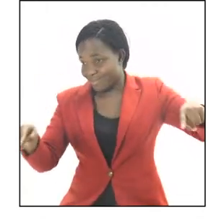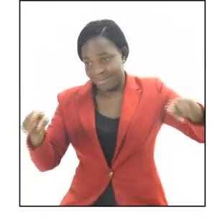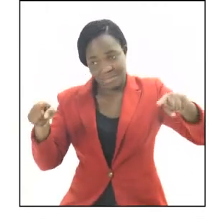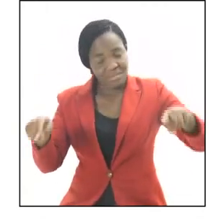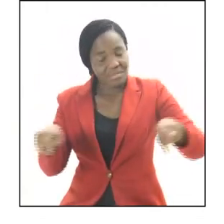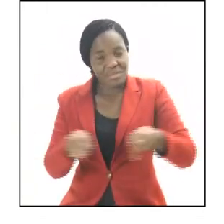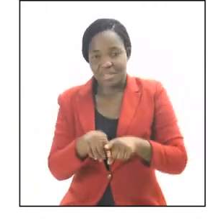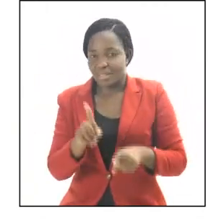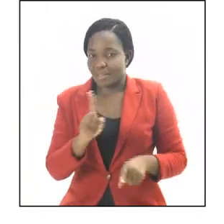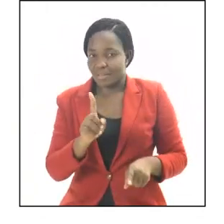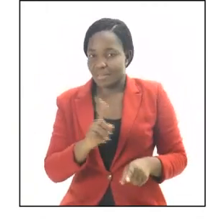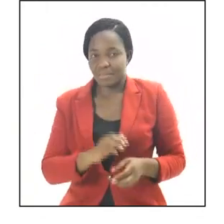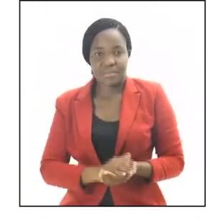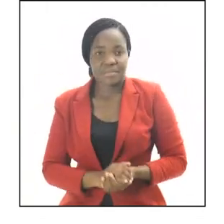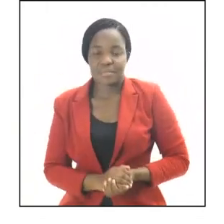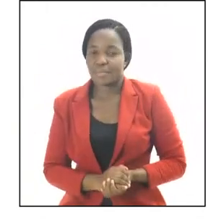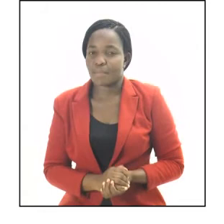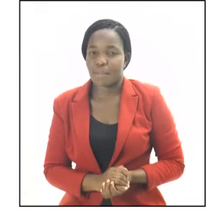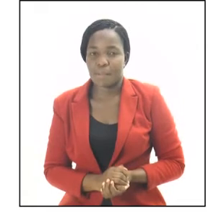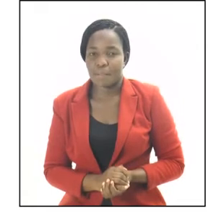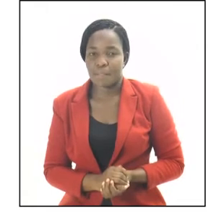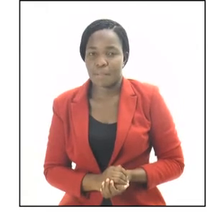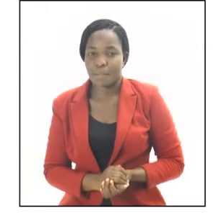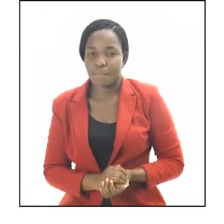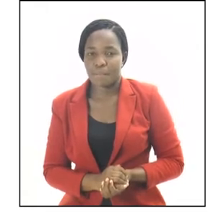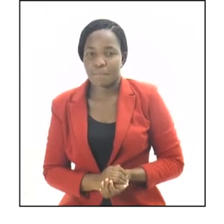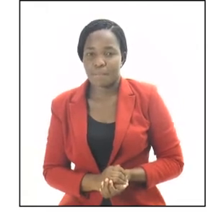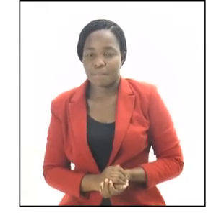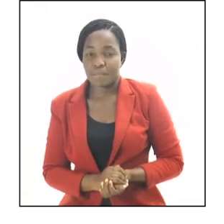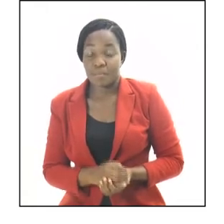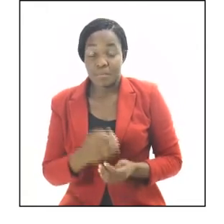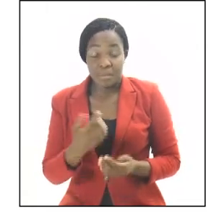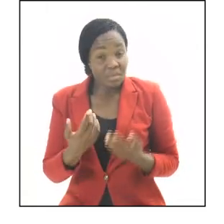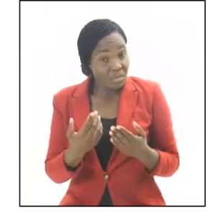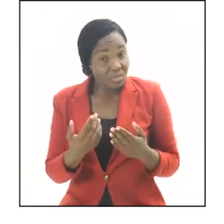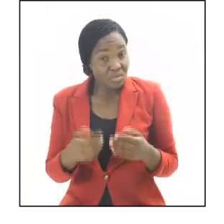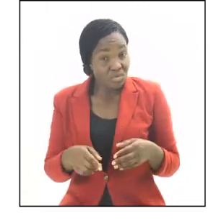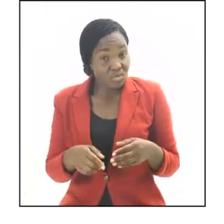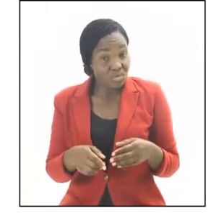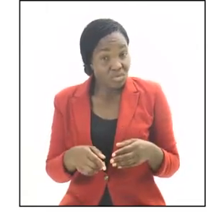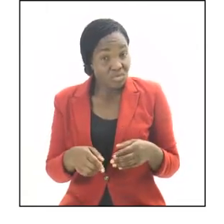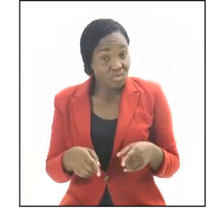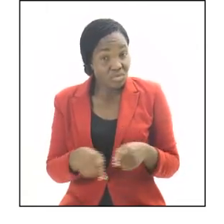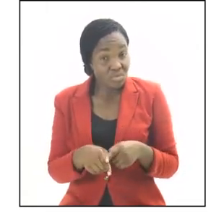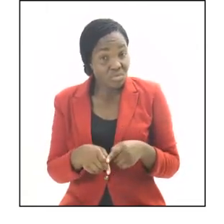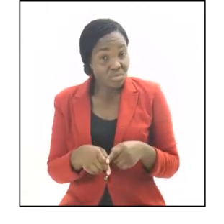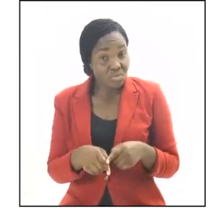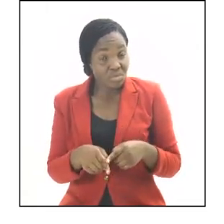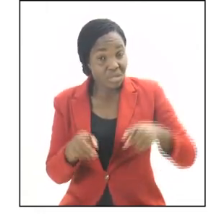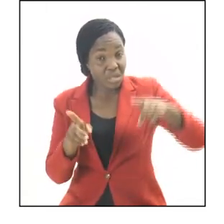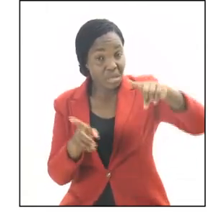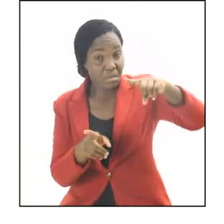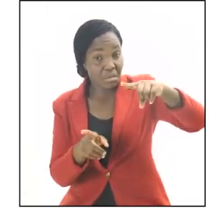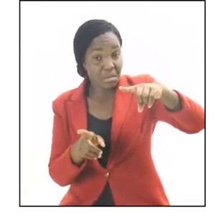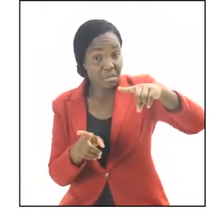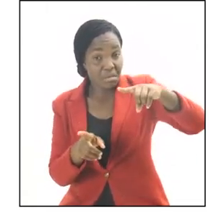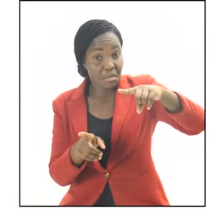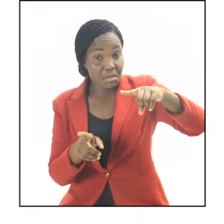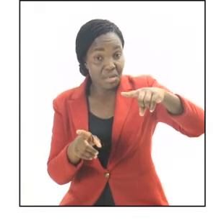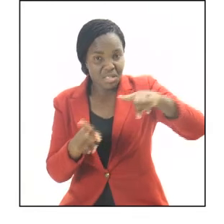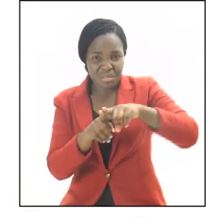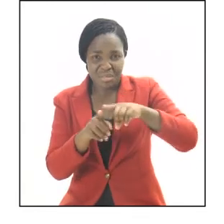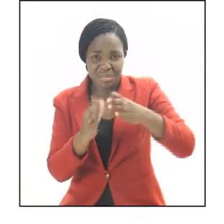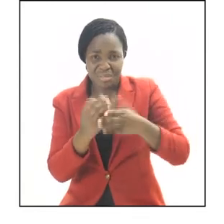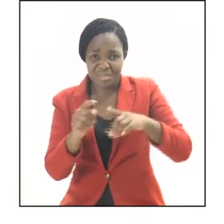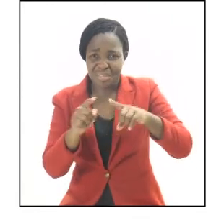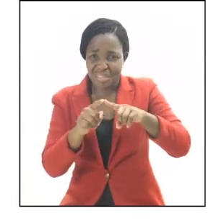Sometimes the sides that are not parallel are equal in length. In this case, the trapezium is called an